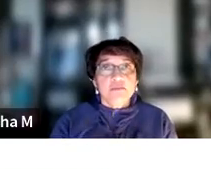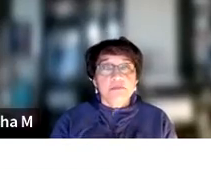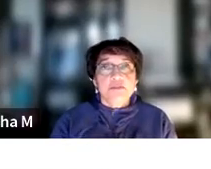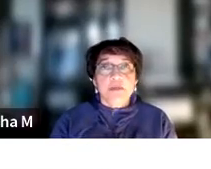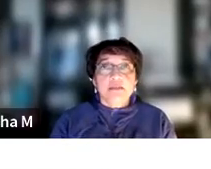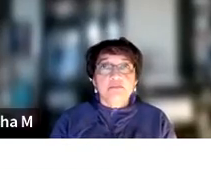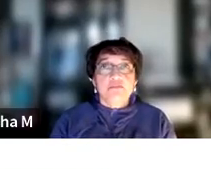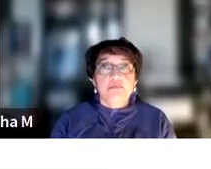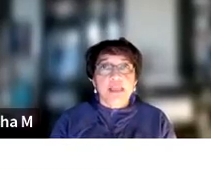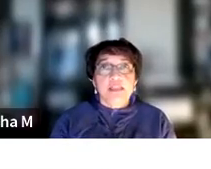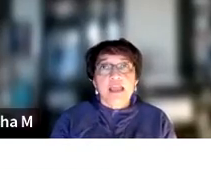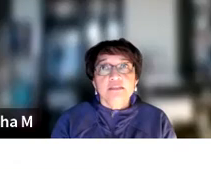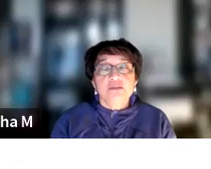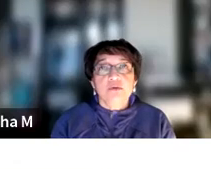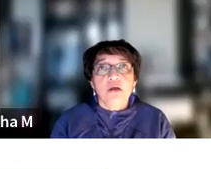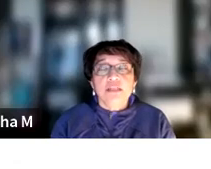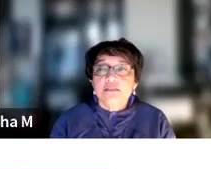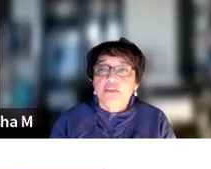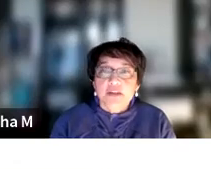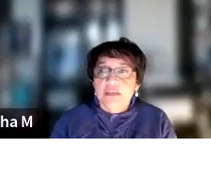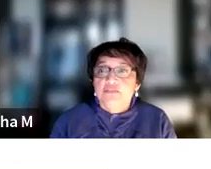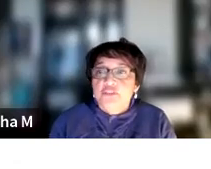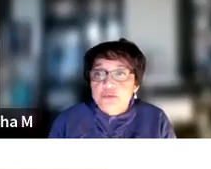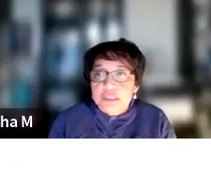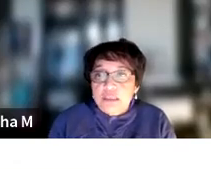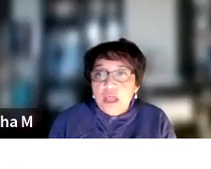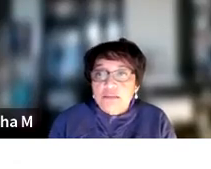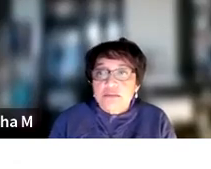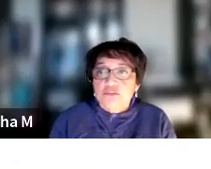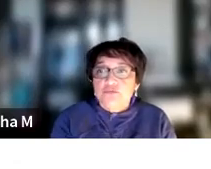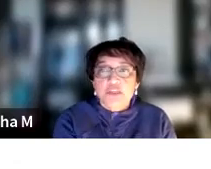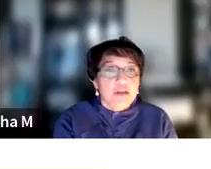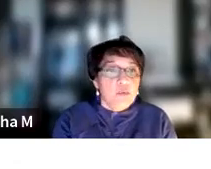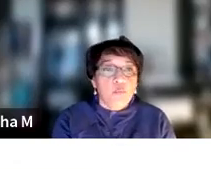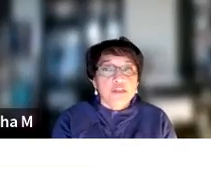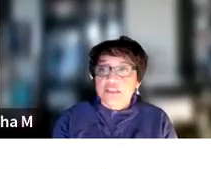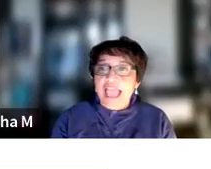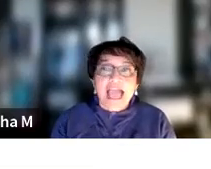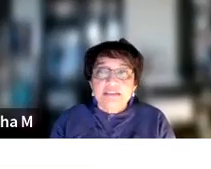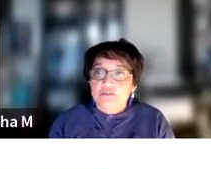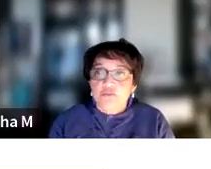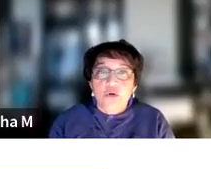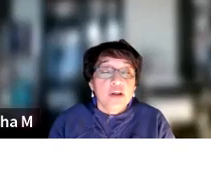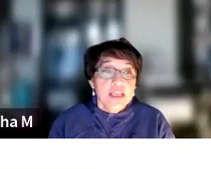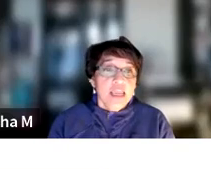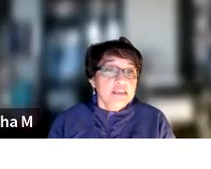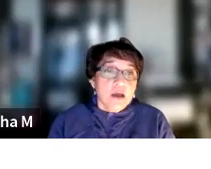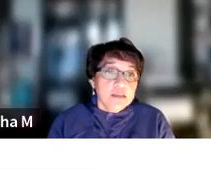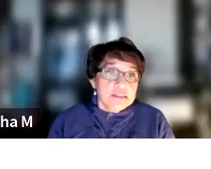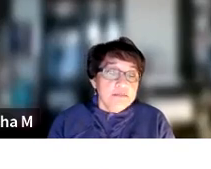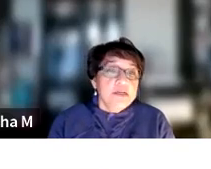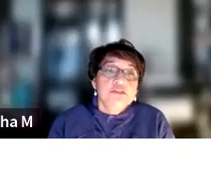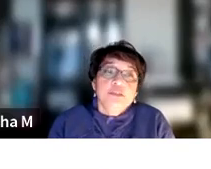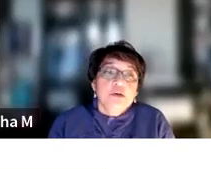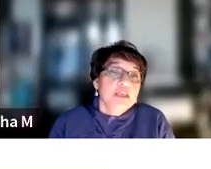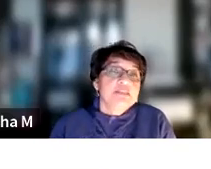thinking from the perspective of my clients who call, it's very confusing not to figure out what to ask for. And